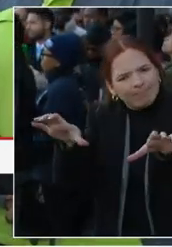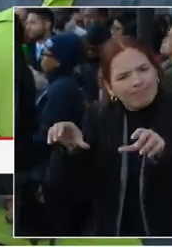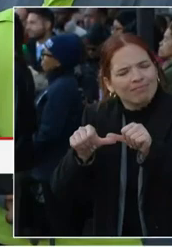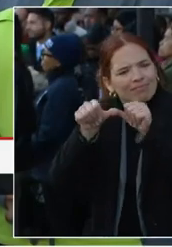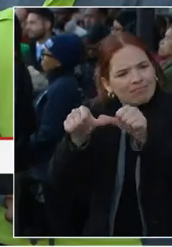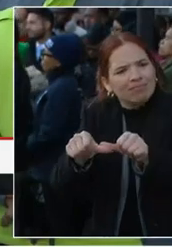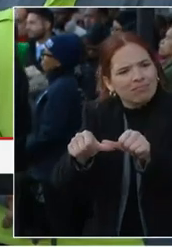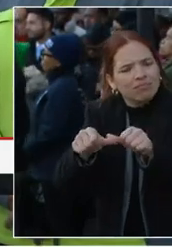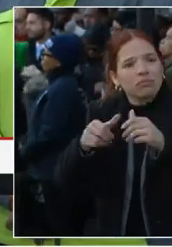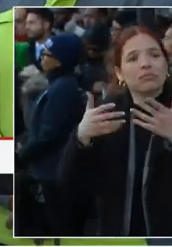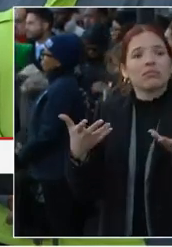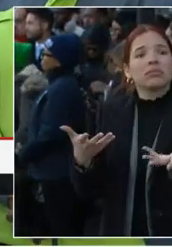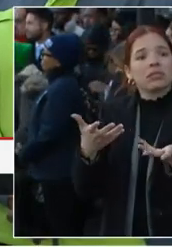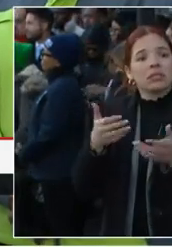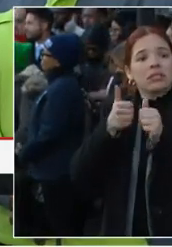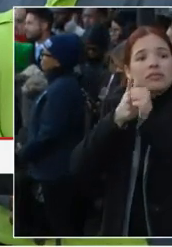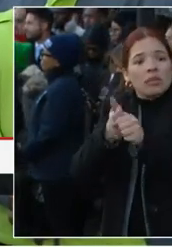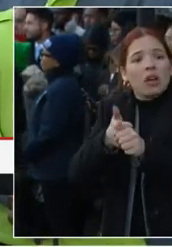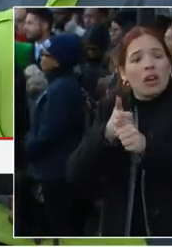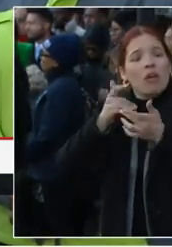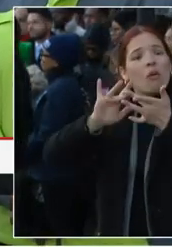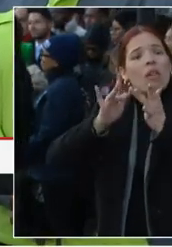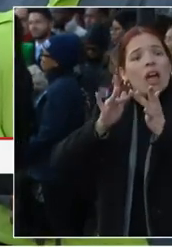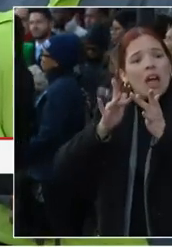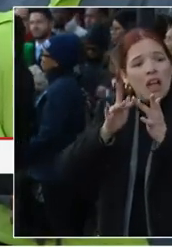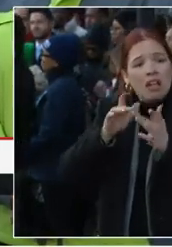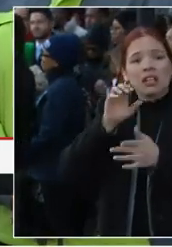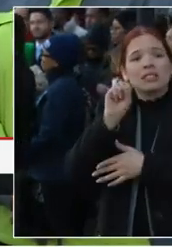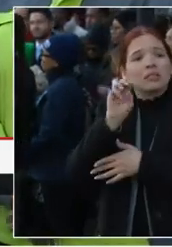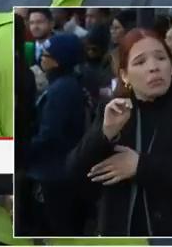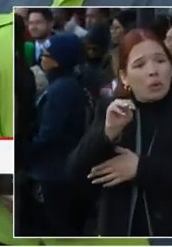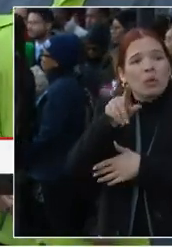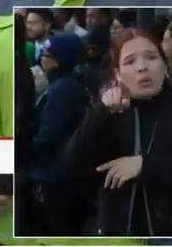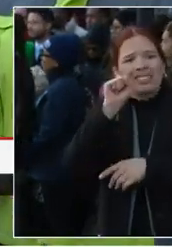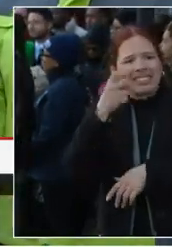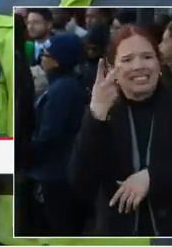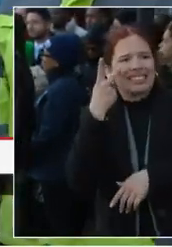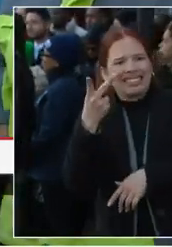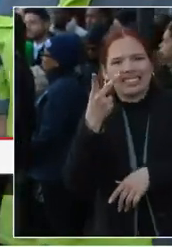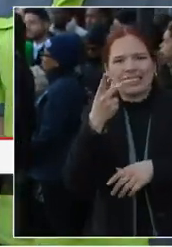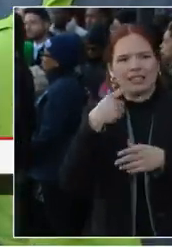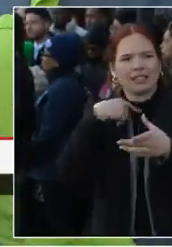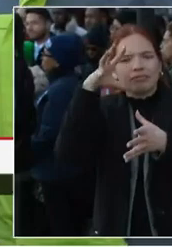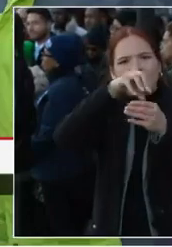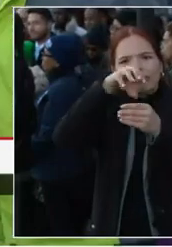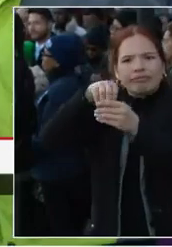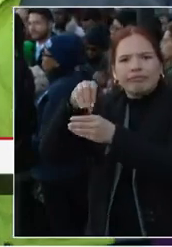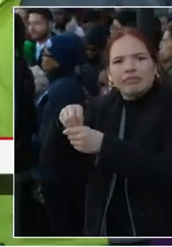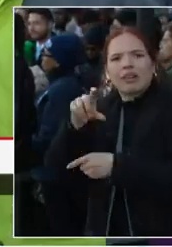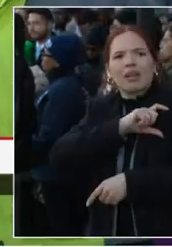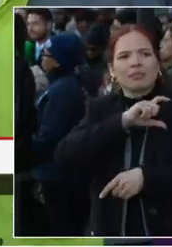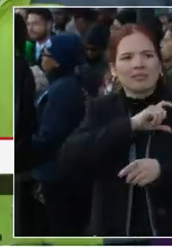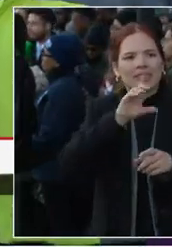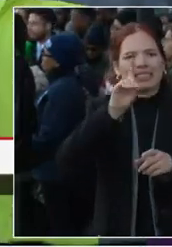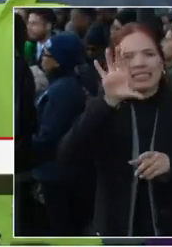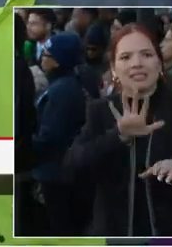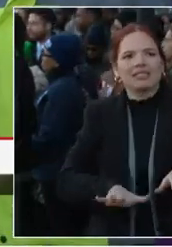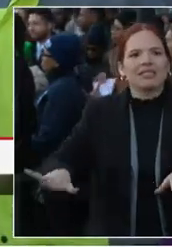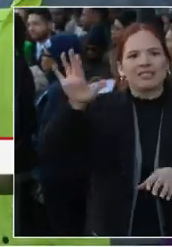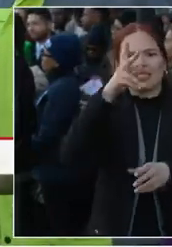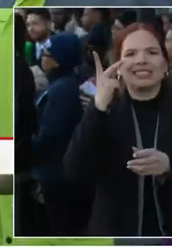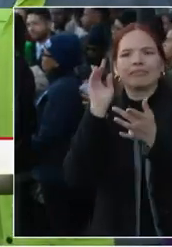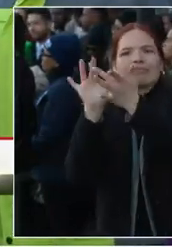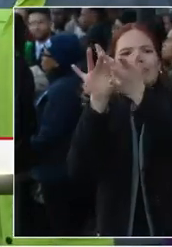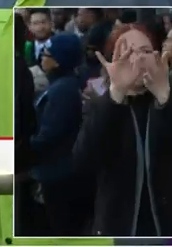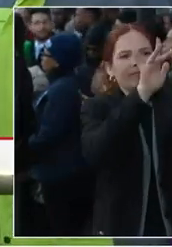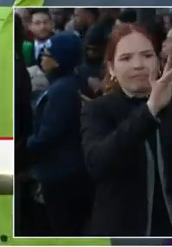social media. You'll see a lot of police engagement on there all across this city. We have a footprint that's very large in terms of how we engage, and